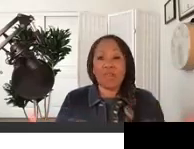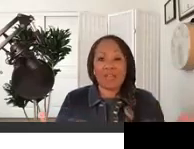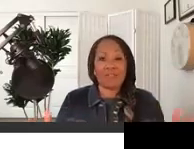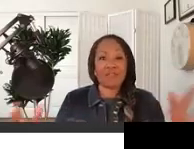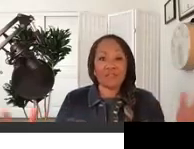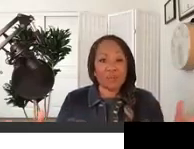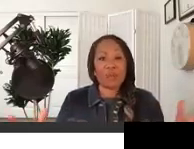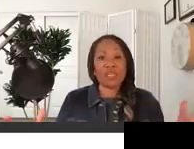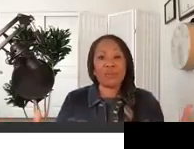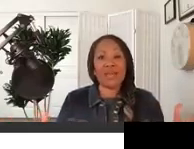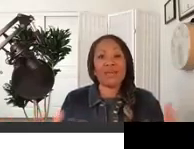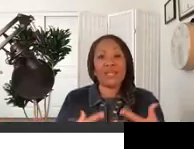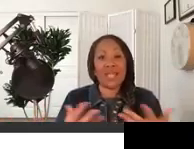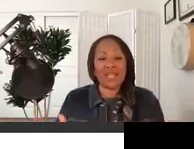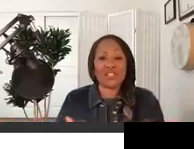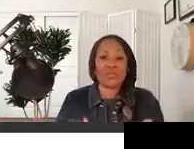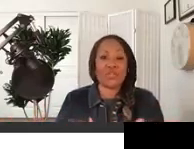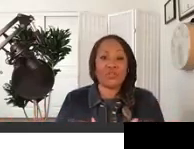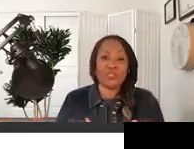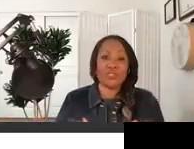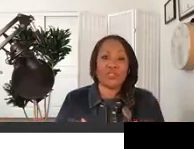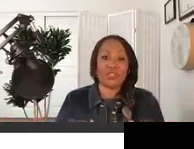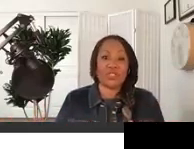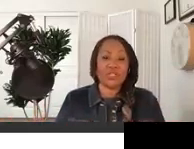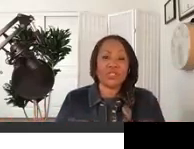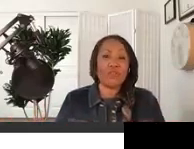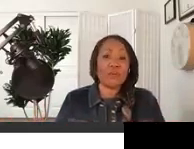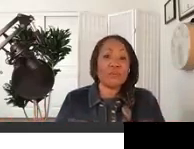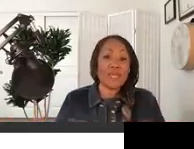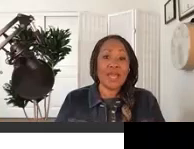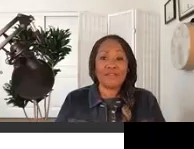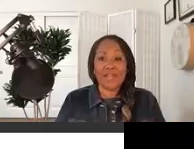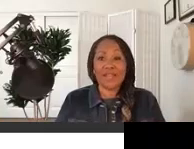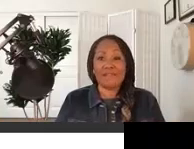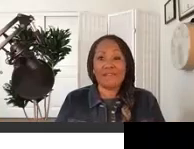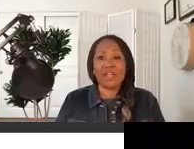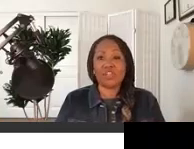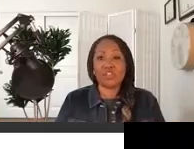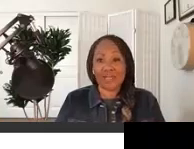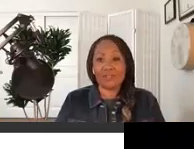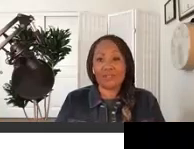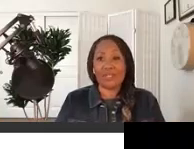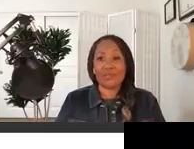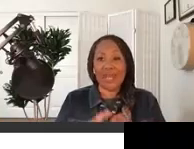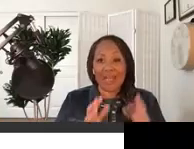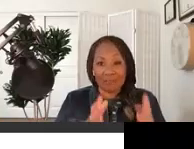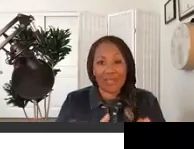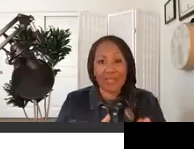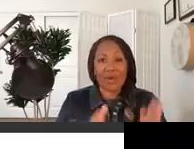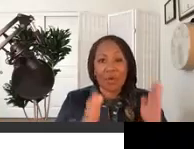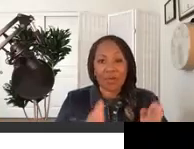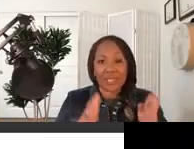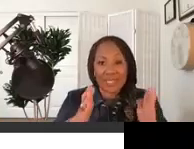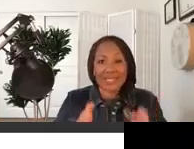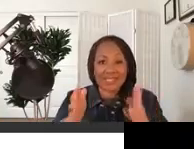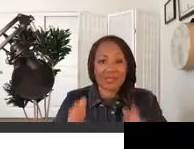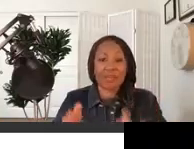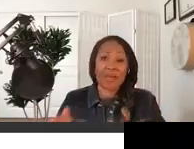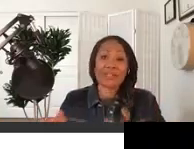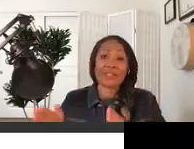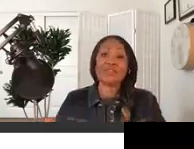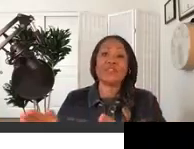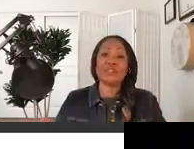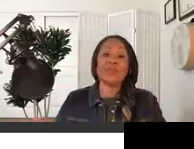more alive, so people can become engaged with your research? So for me, I find that very attractive because we have been working in these